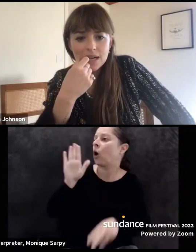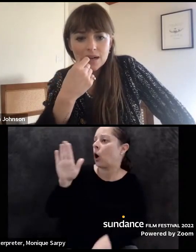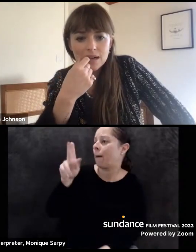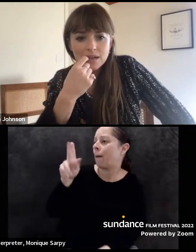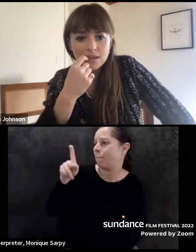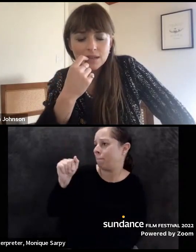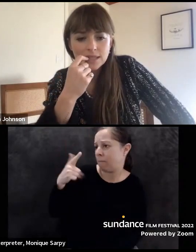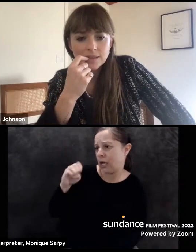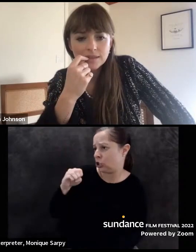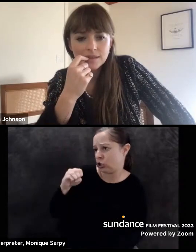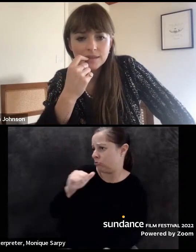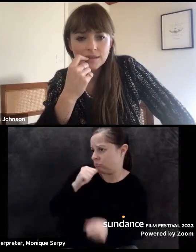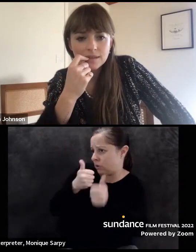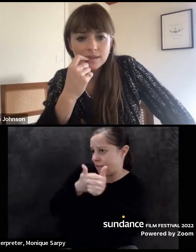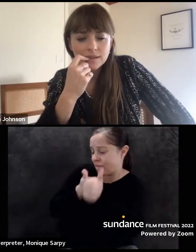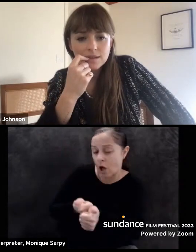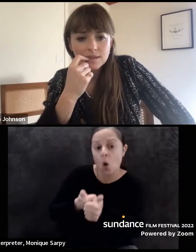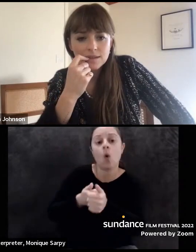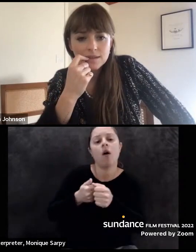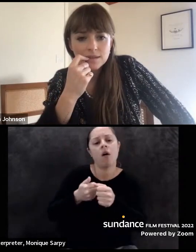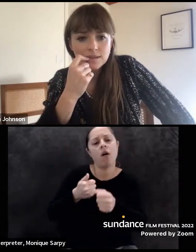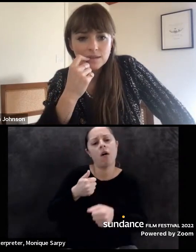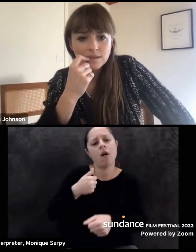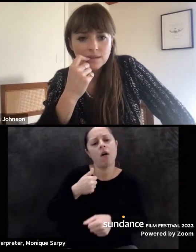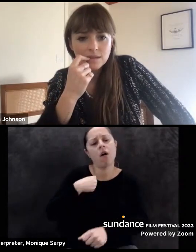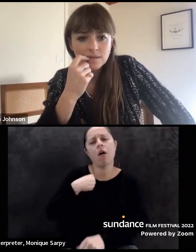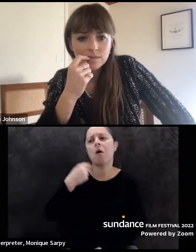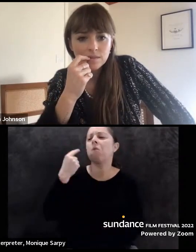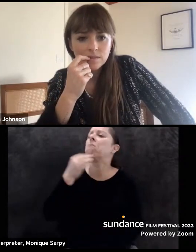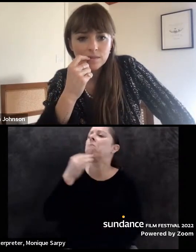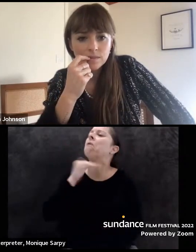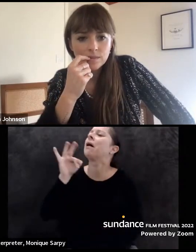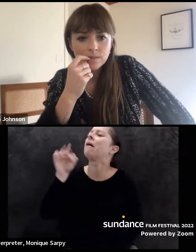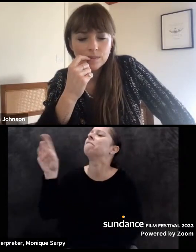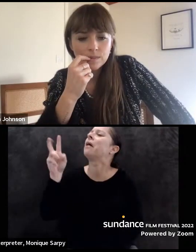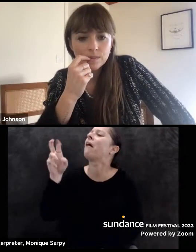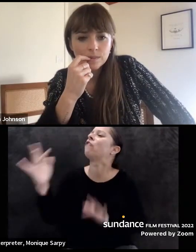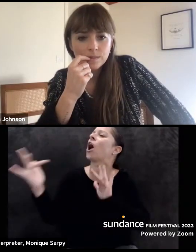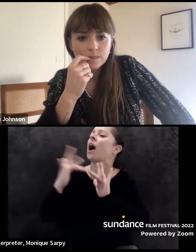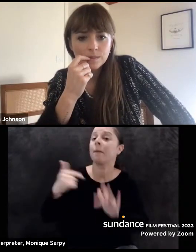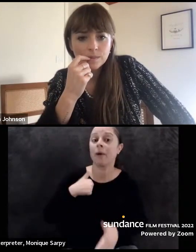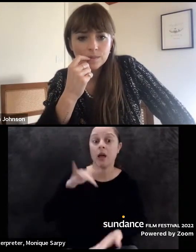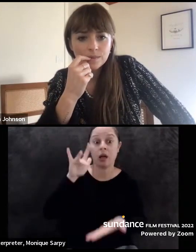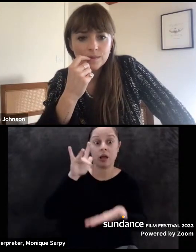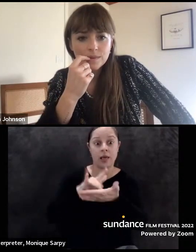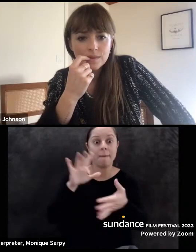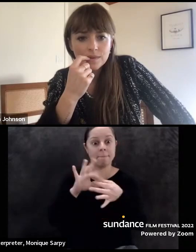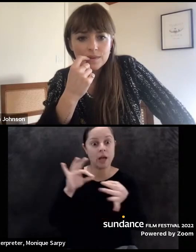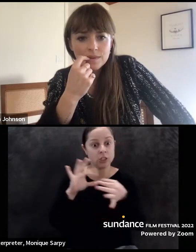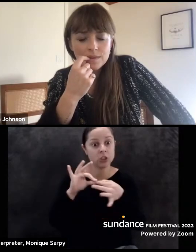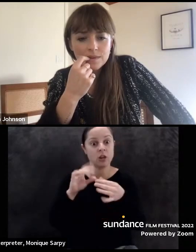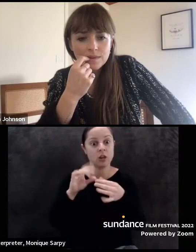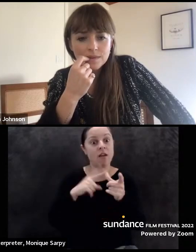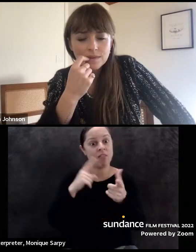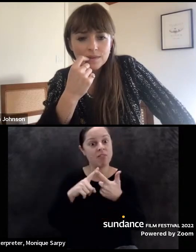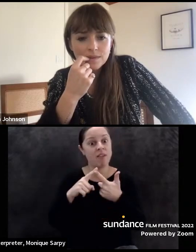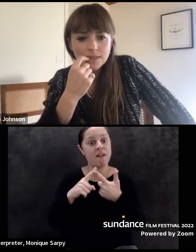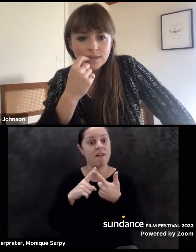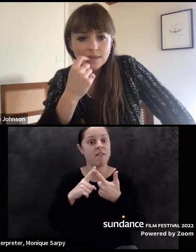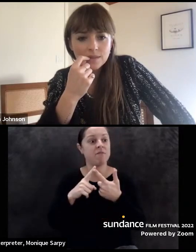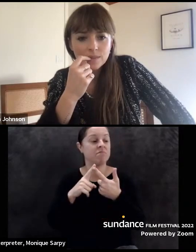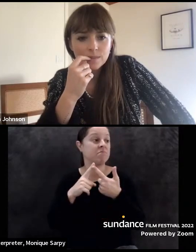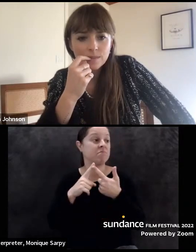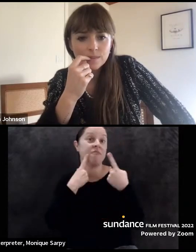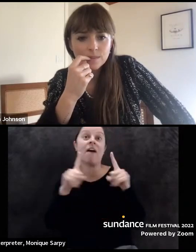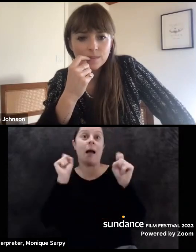follow, you know what I mean? And I'll think, I wonder if they've ever contacted me. And so you click messages and then you'll finally be able to see if they have or if